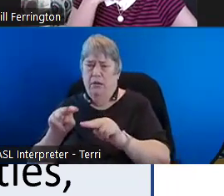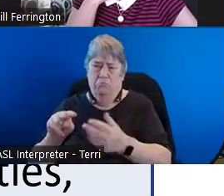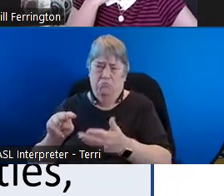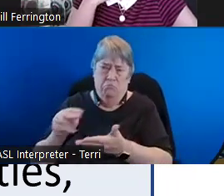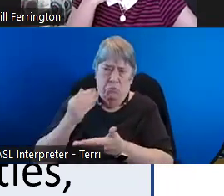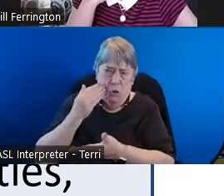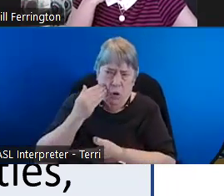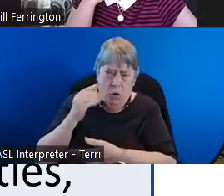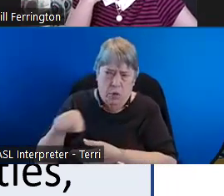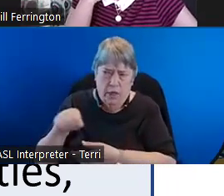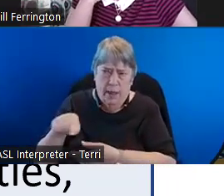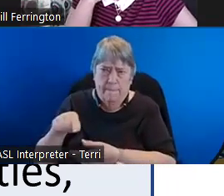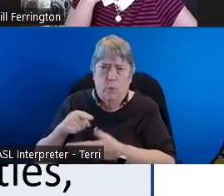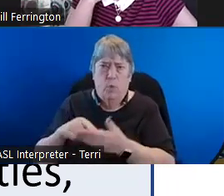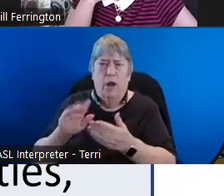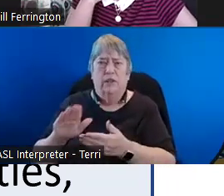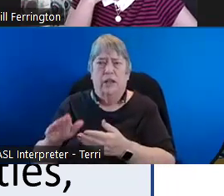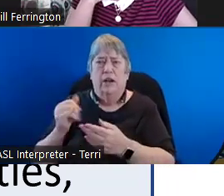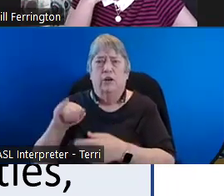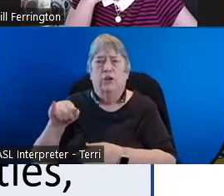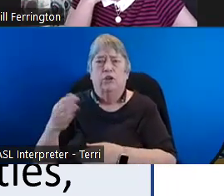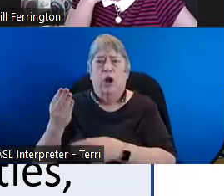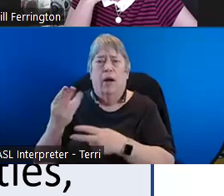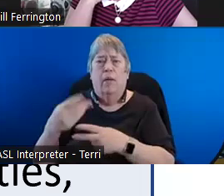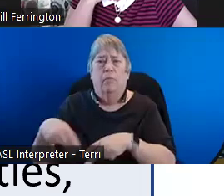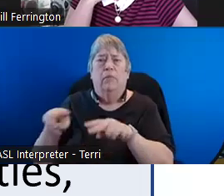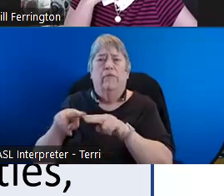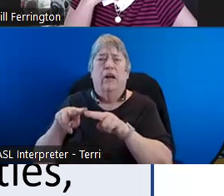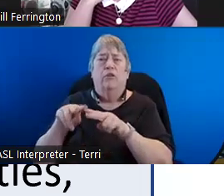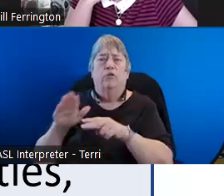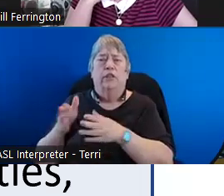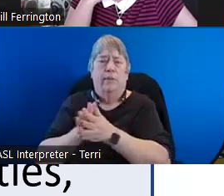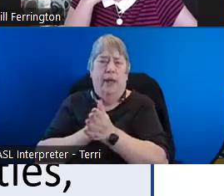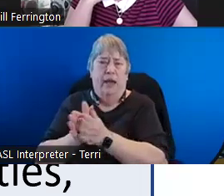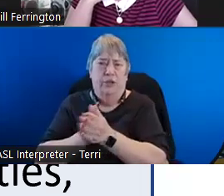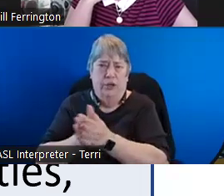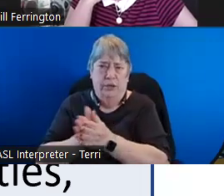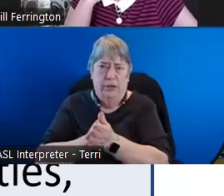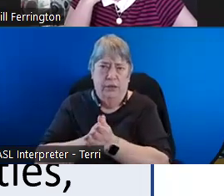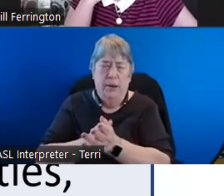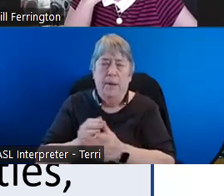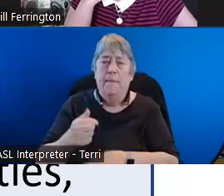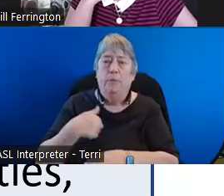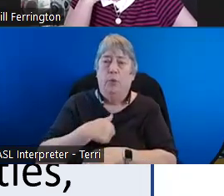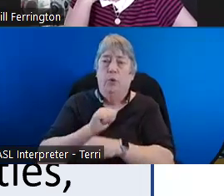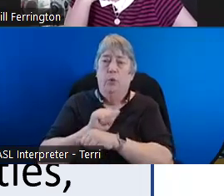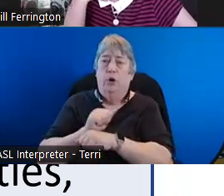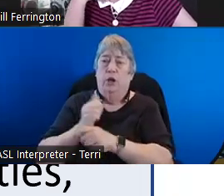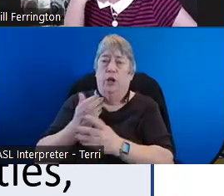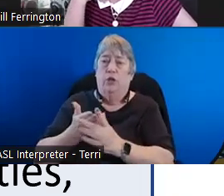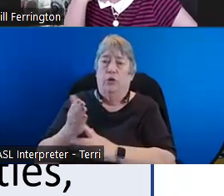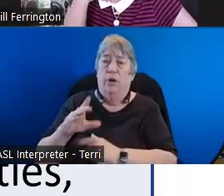job values are and their passions. We're working through a discovery process to